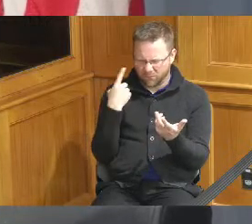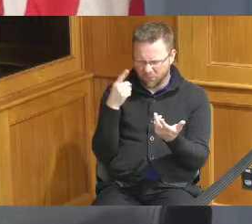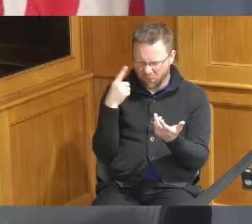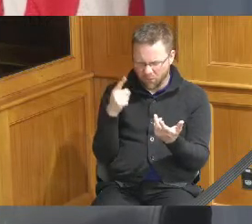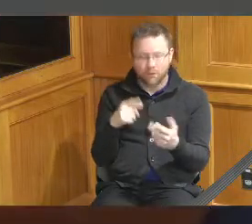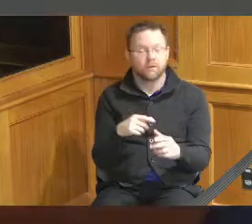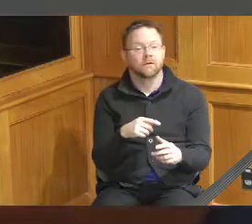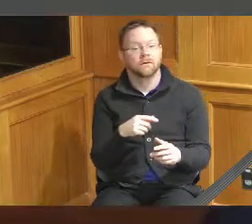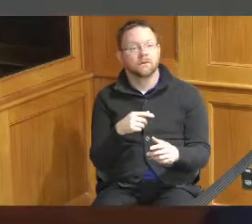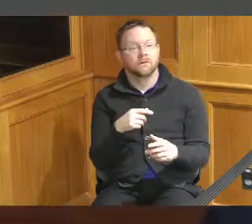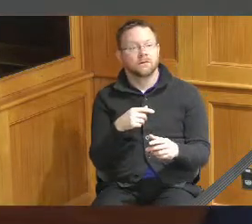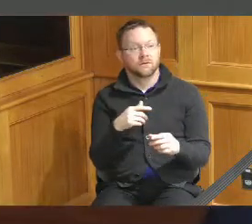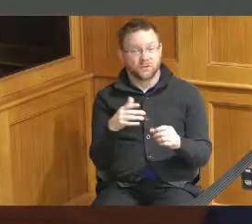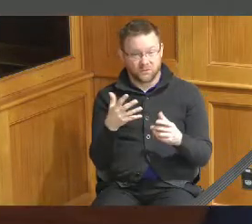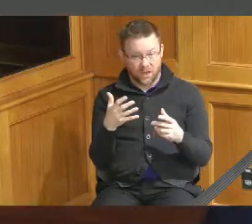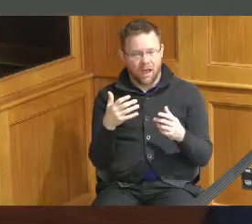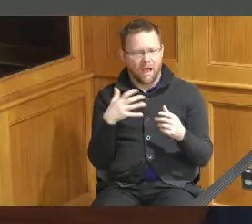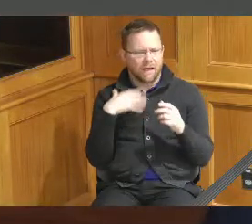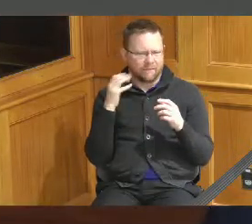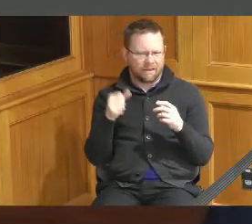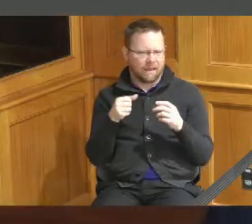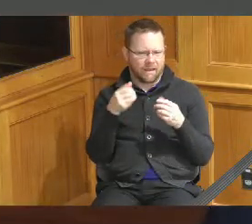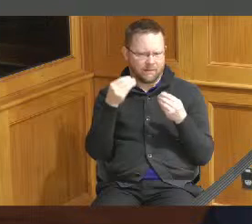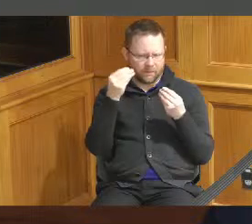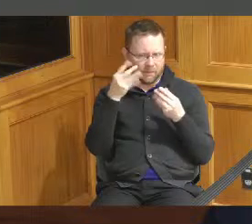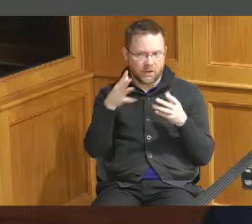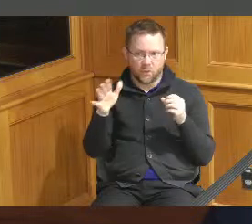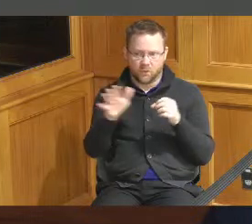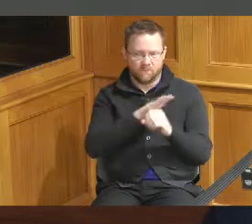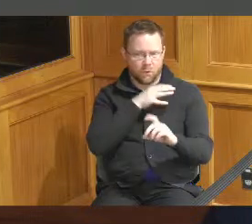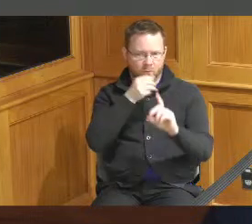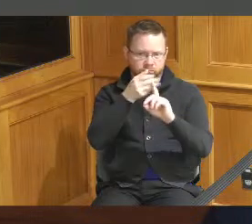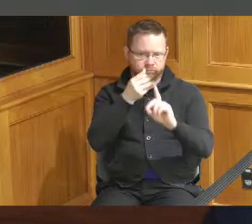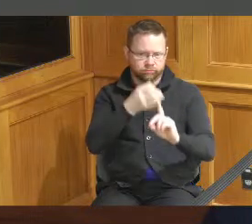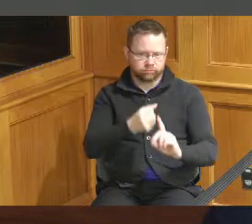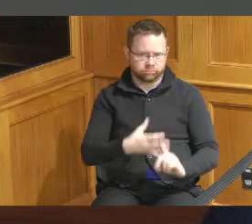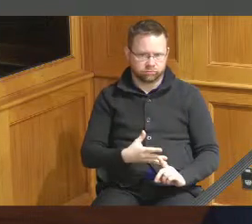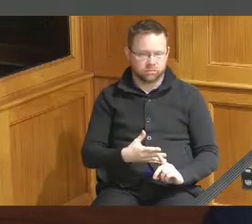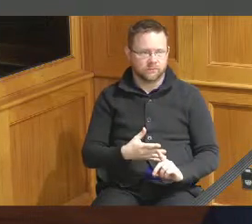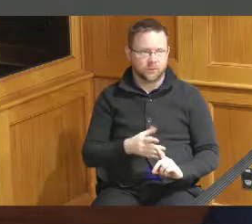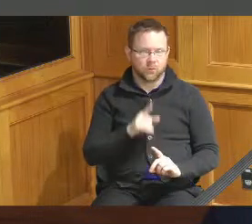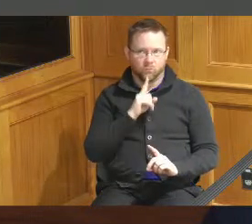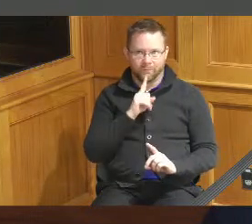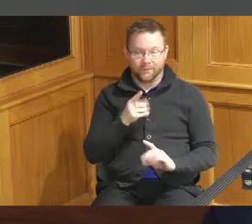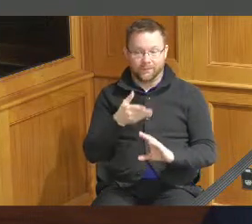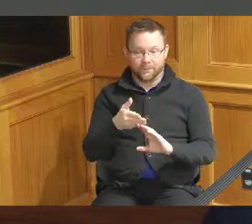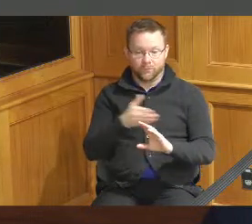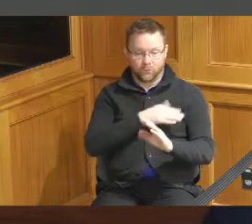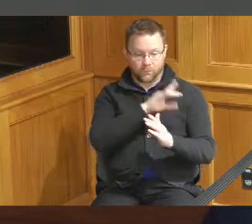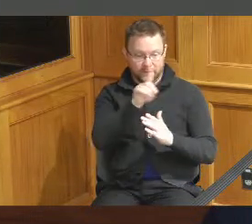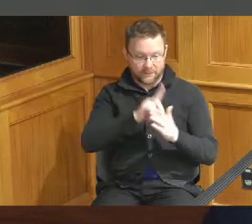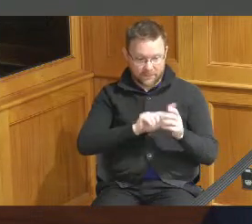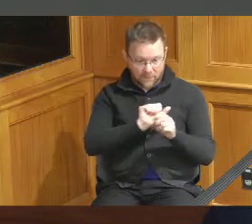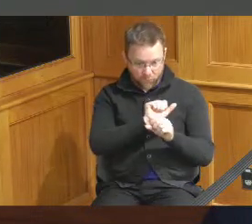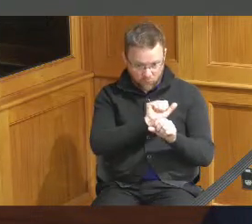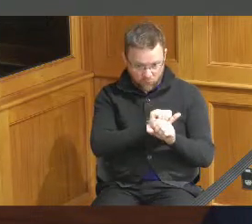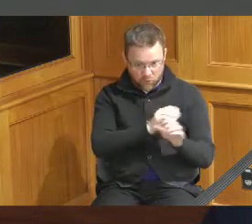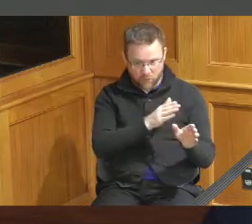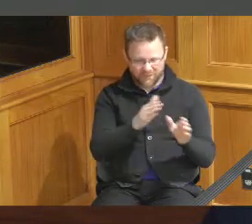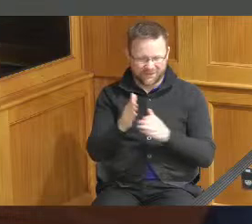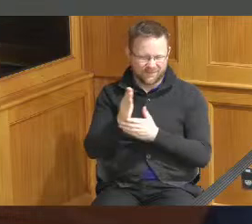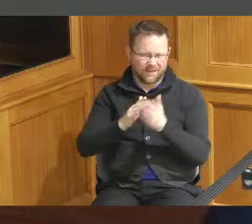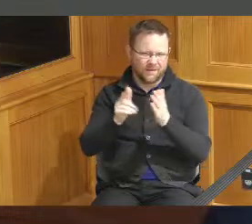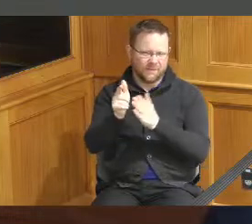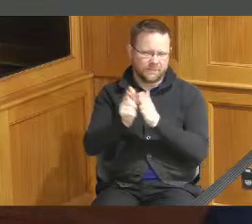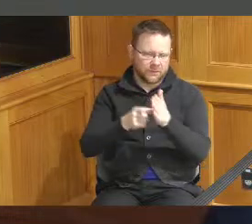on. Yeah, we can get you the full breakdown on that, but mostly it's going to be their pre-design work. There were some legal